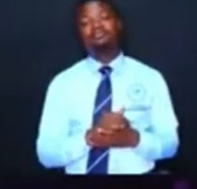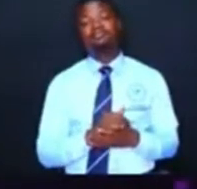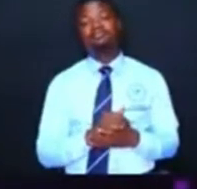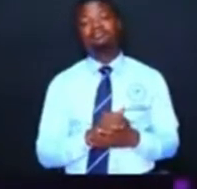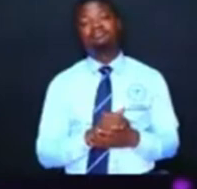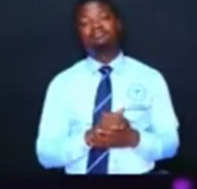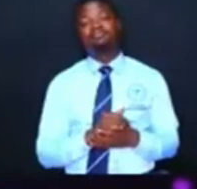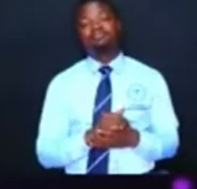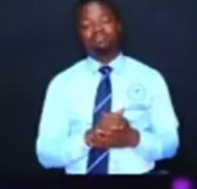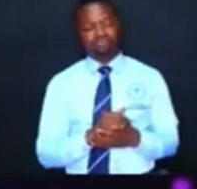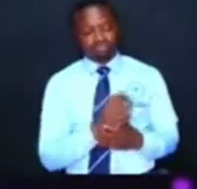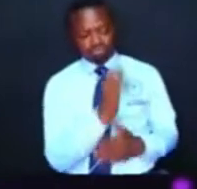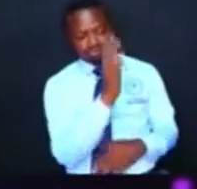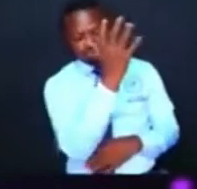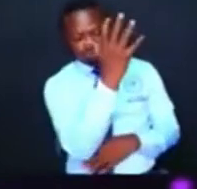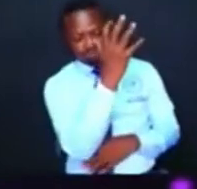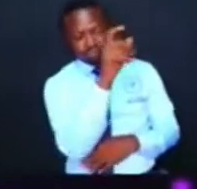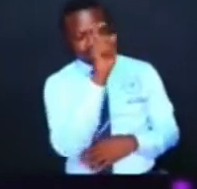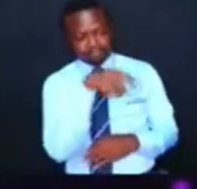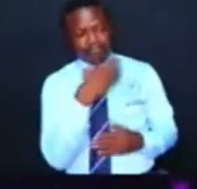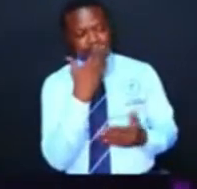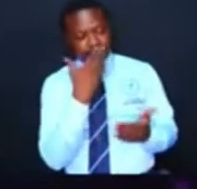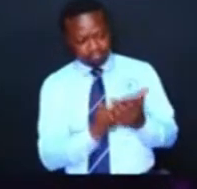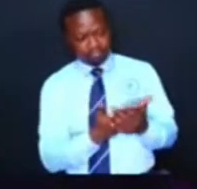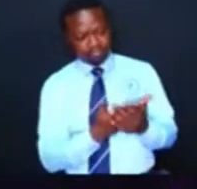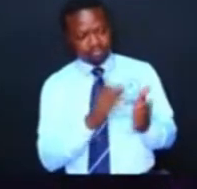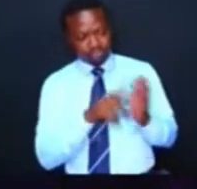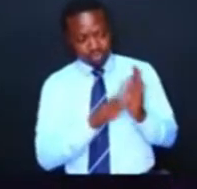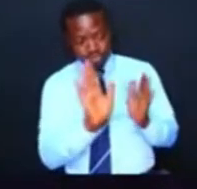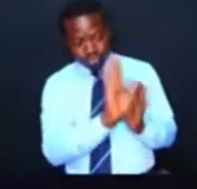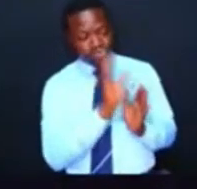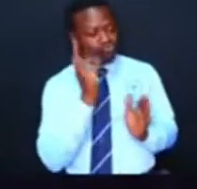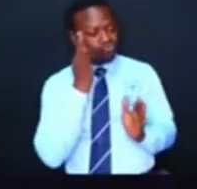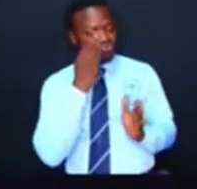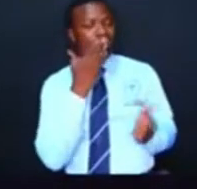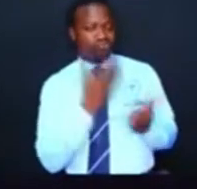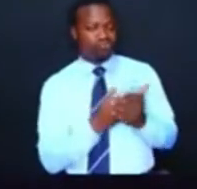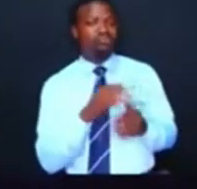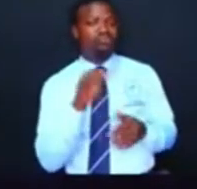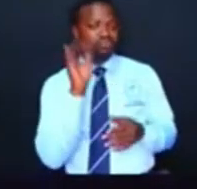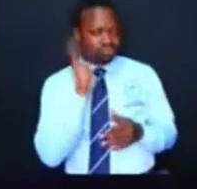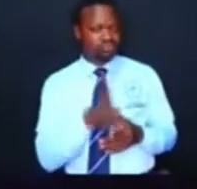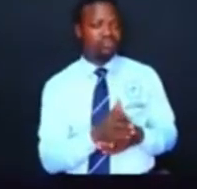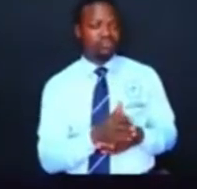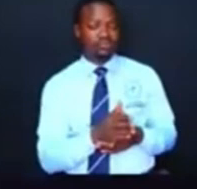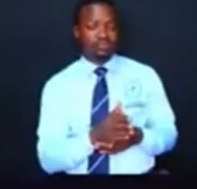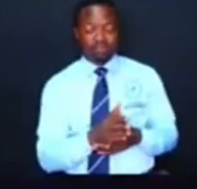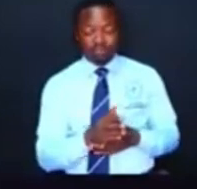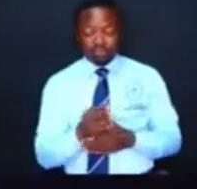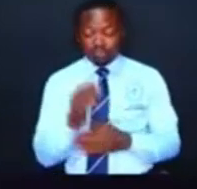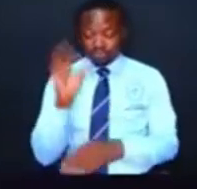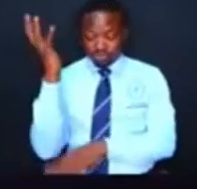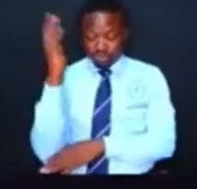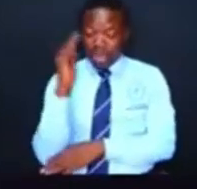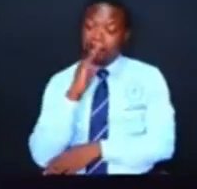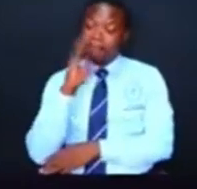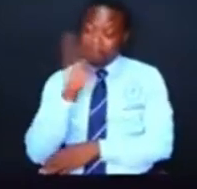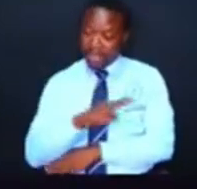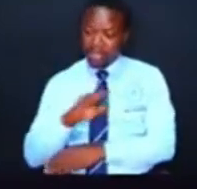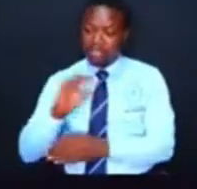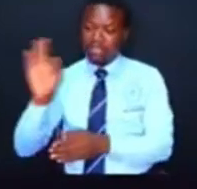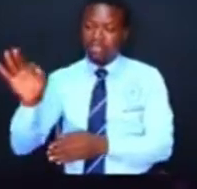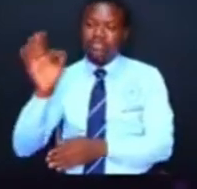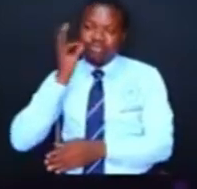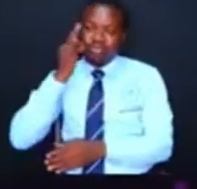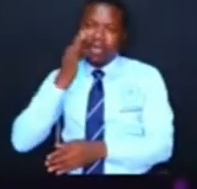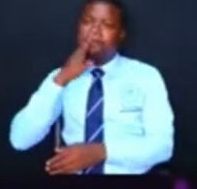Make a tree good and its fruits will be good, or make a tree bad and its fruits will